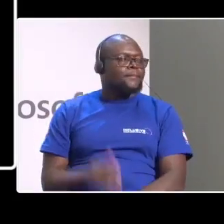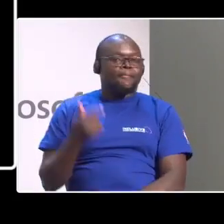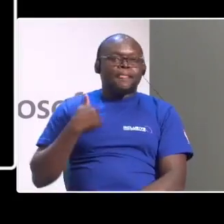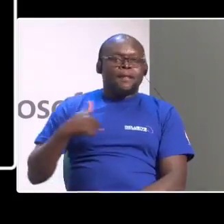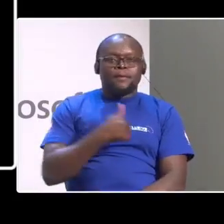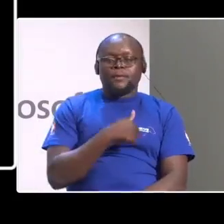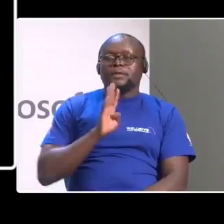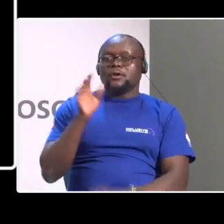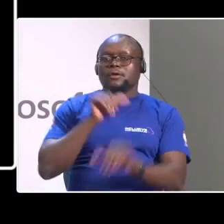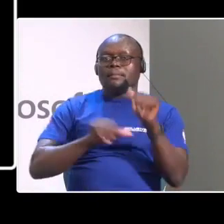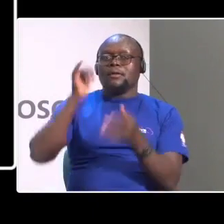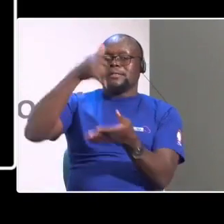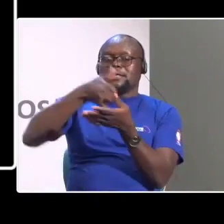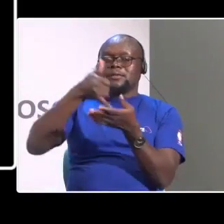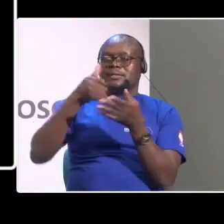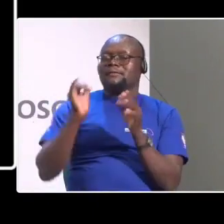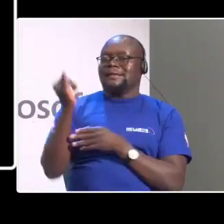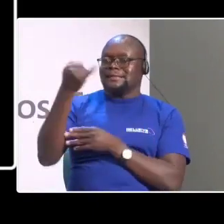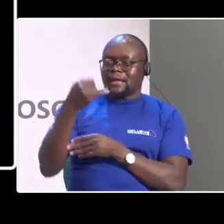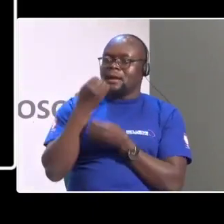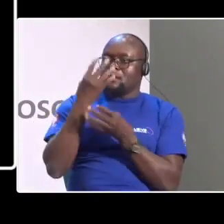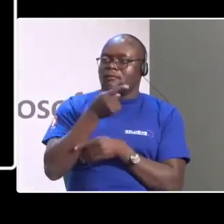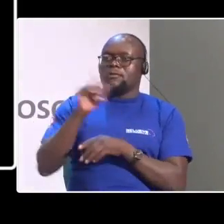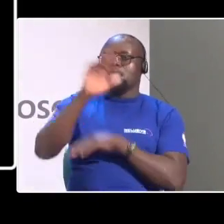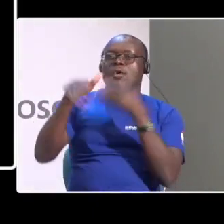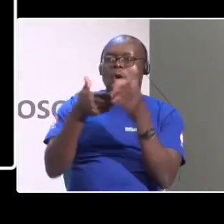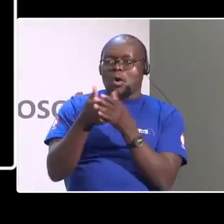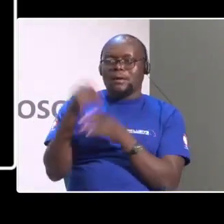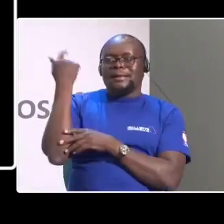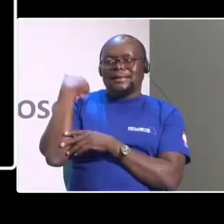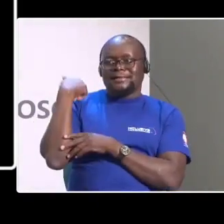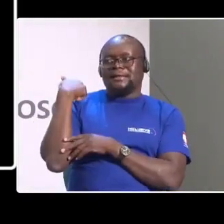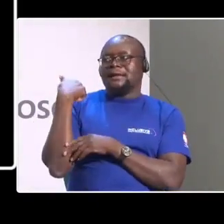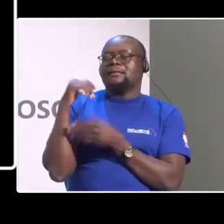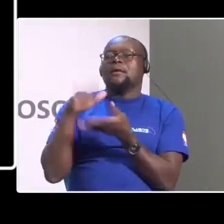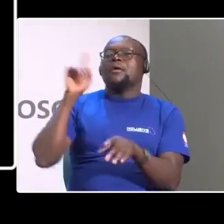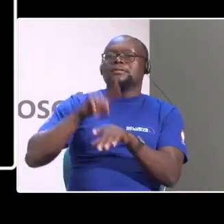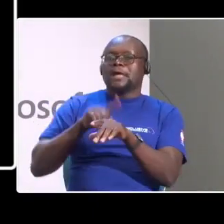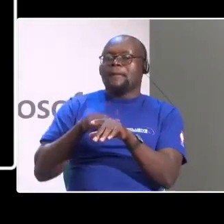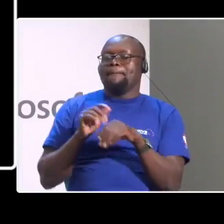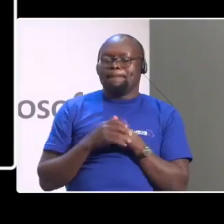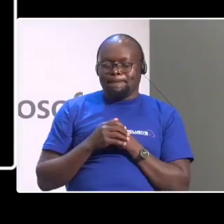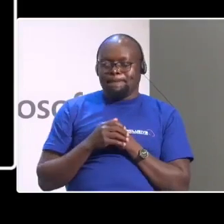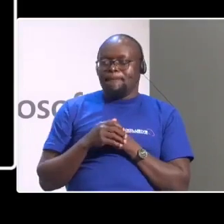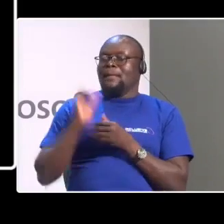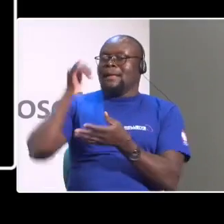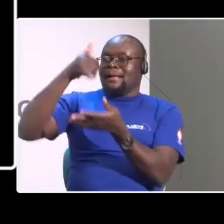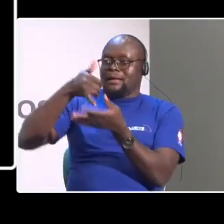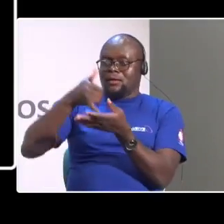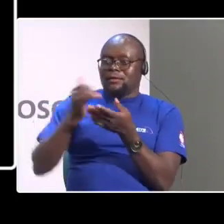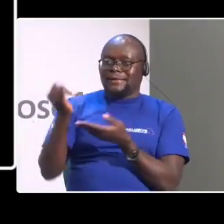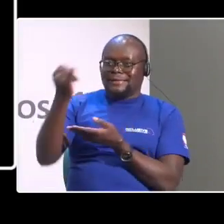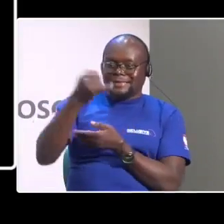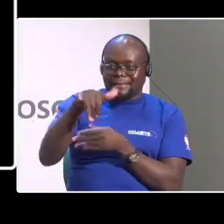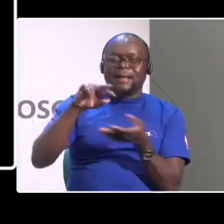We talk about inclusive design just to remind you all. I know yesterday was a far time away, but inclusive design